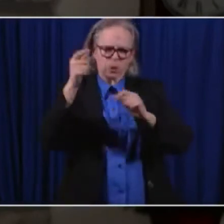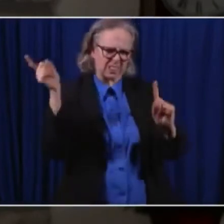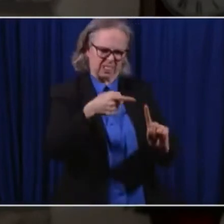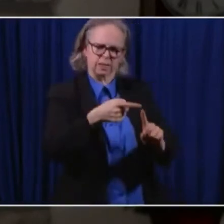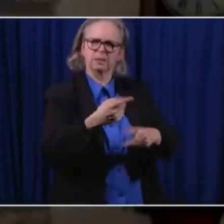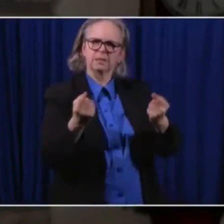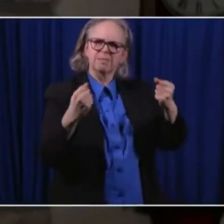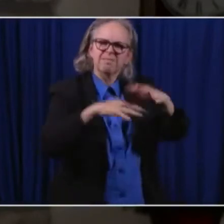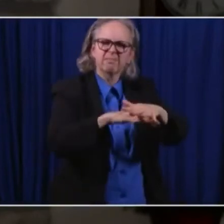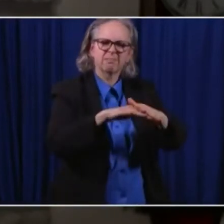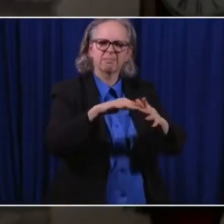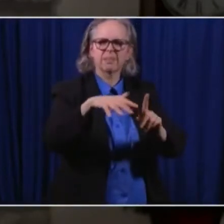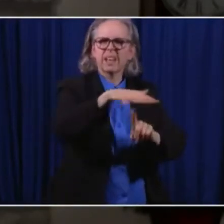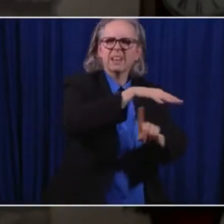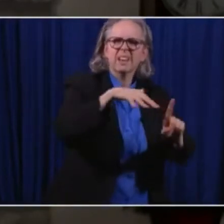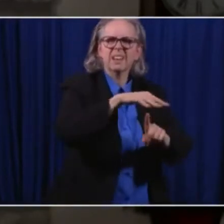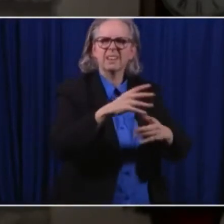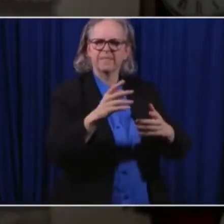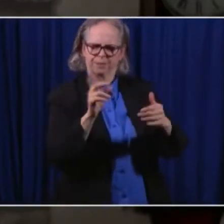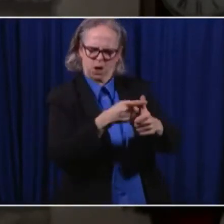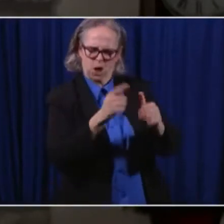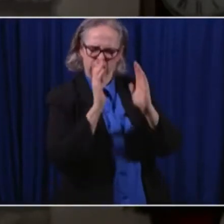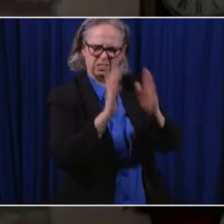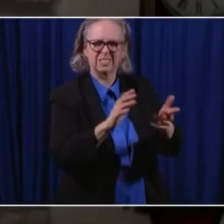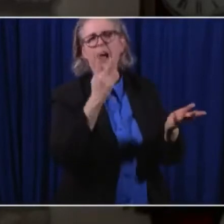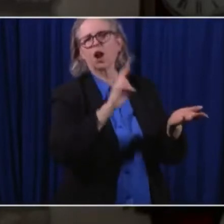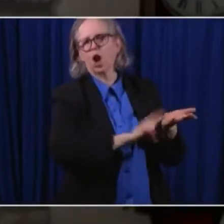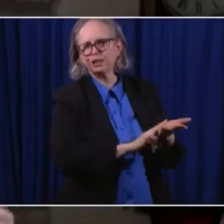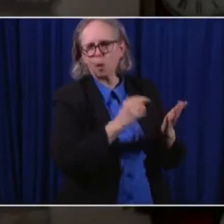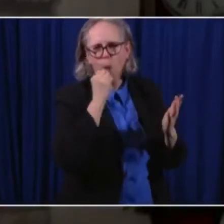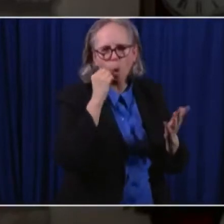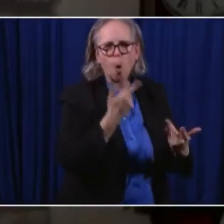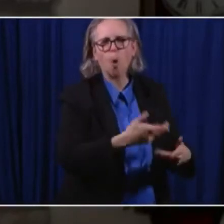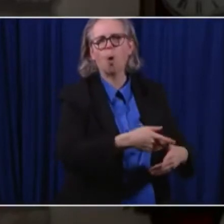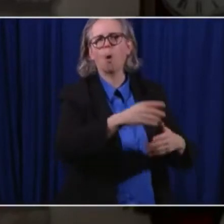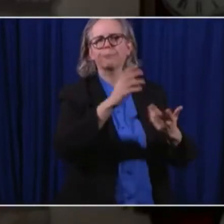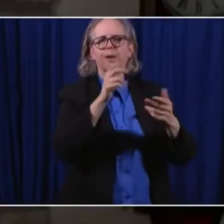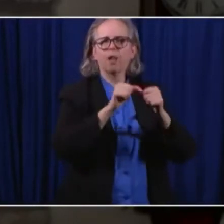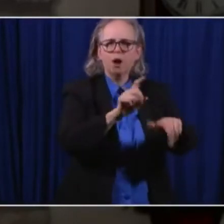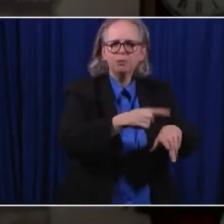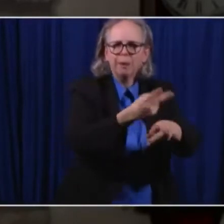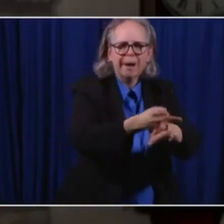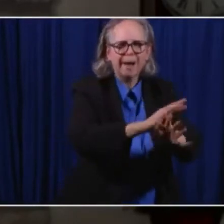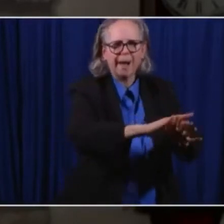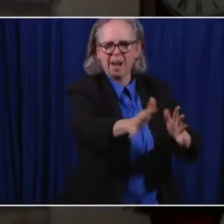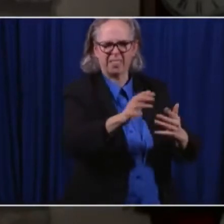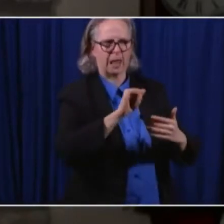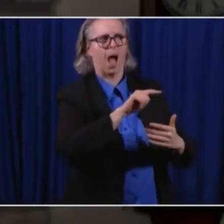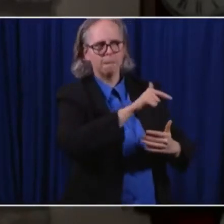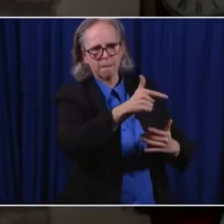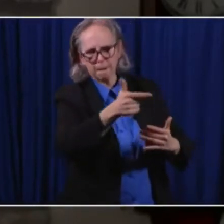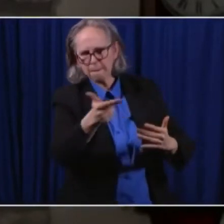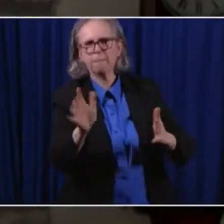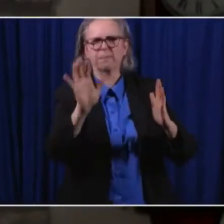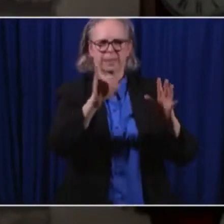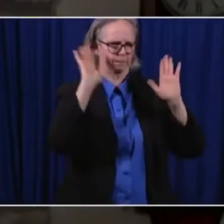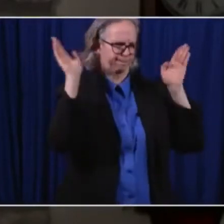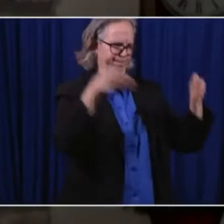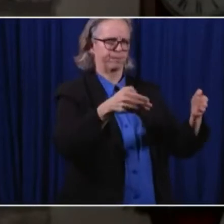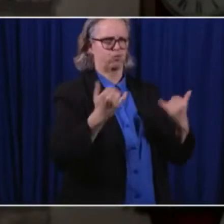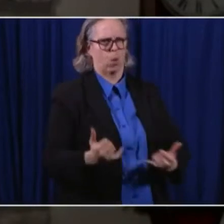most vulnerable individuals, and then moving through the rest of the congregate care settings. So,